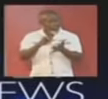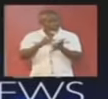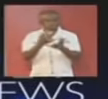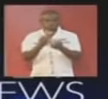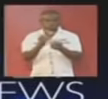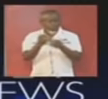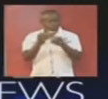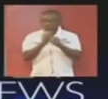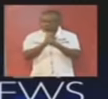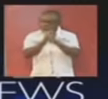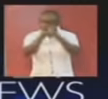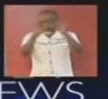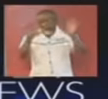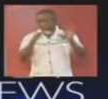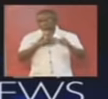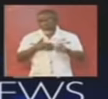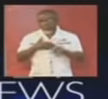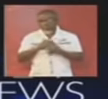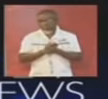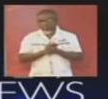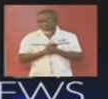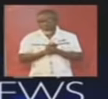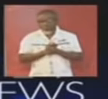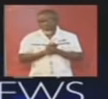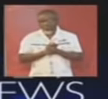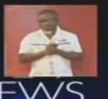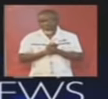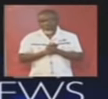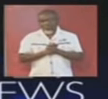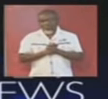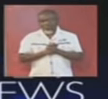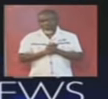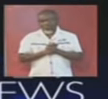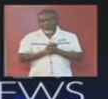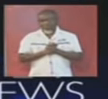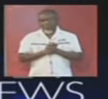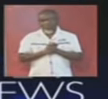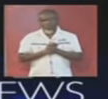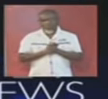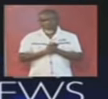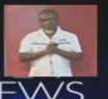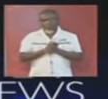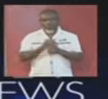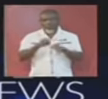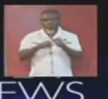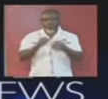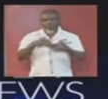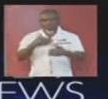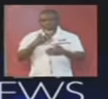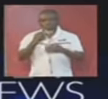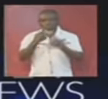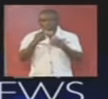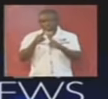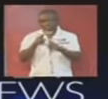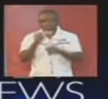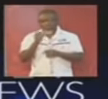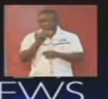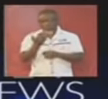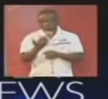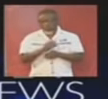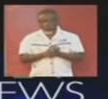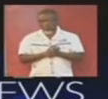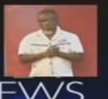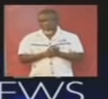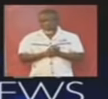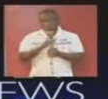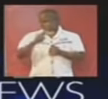right? My question was to clarify it. So I'm grateful that you did. Yes,